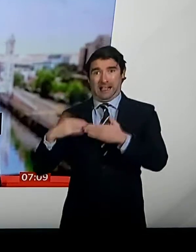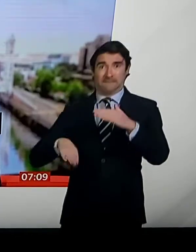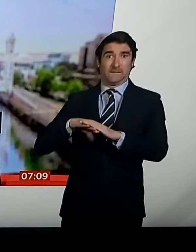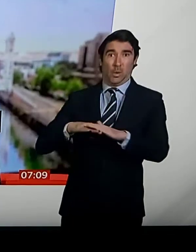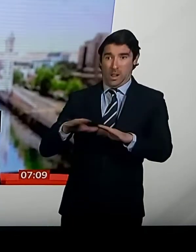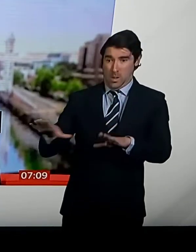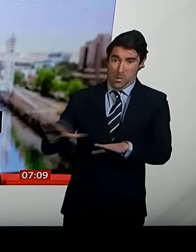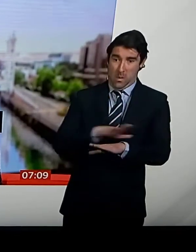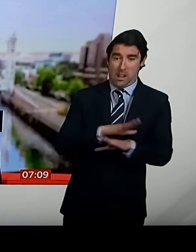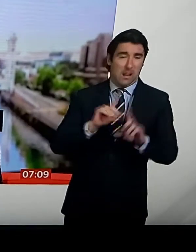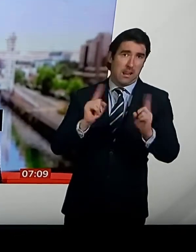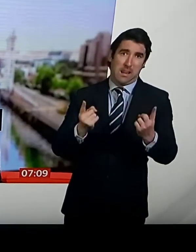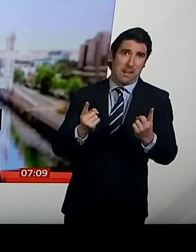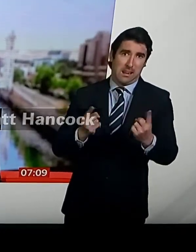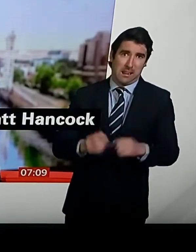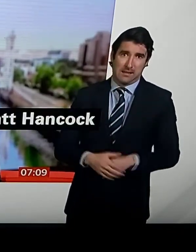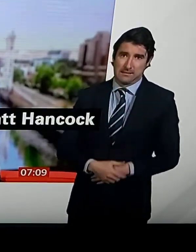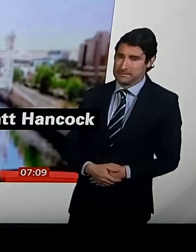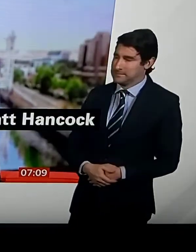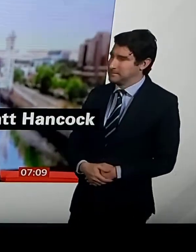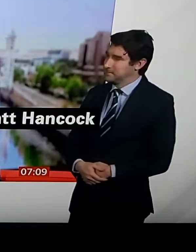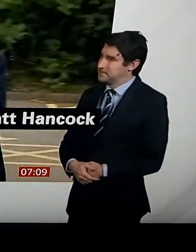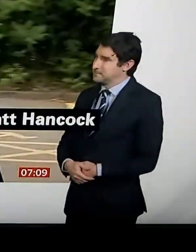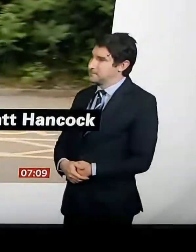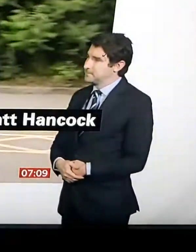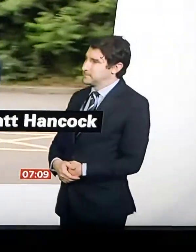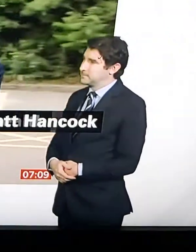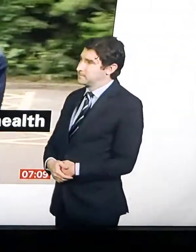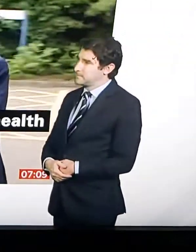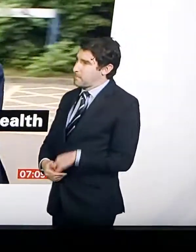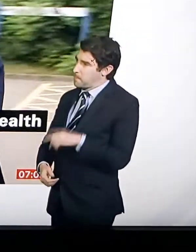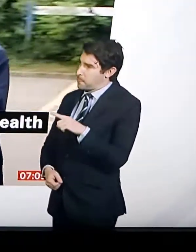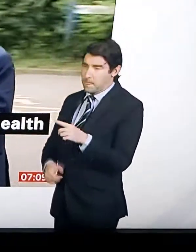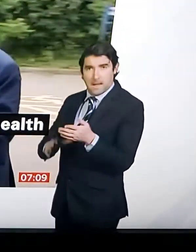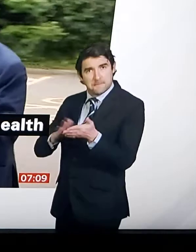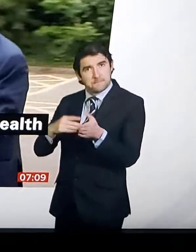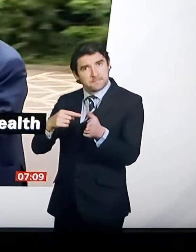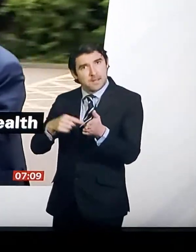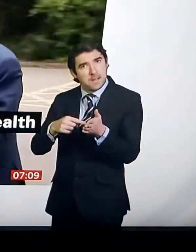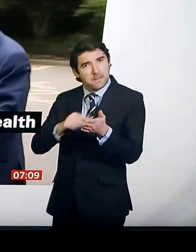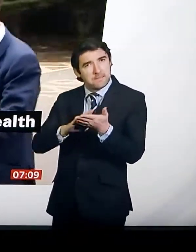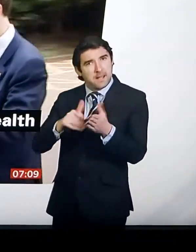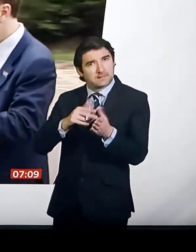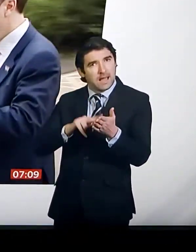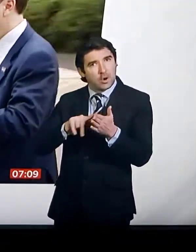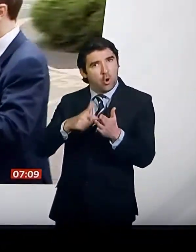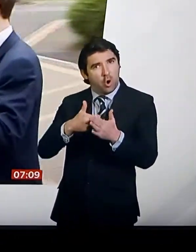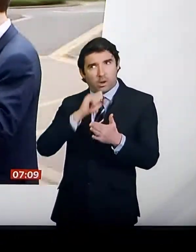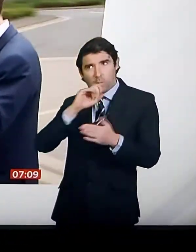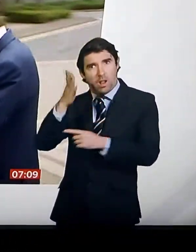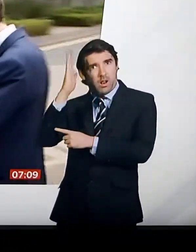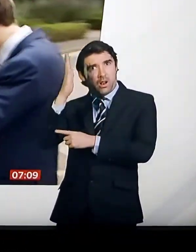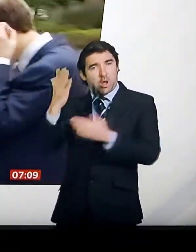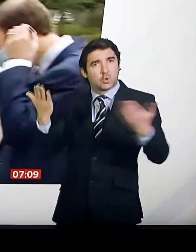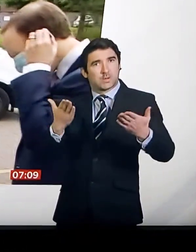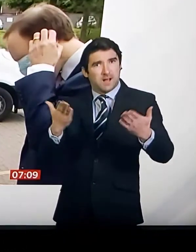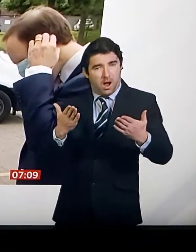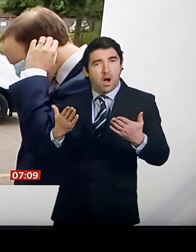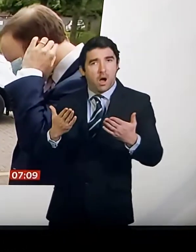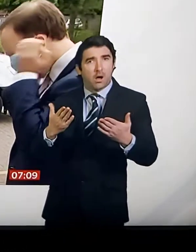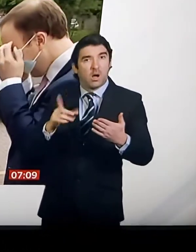outline plans for the future of public health in England later today. He's expected to announce a new agency which will take over many functions of Public